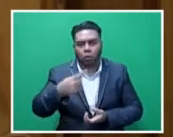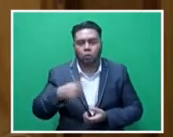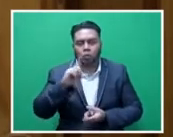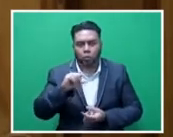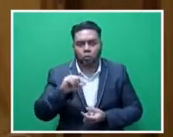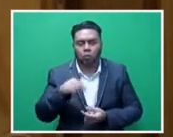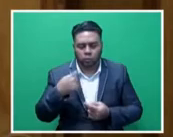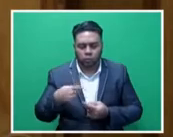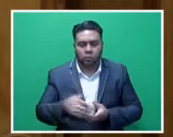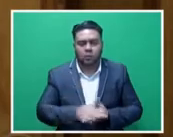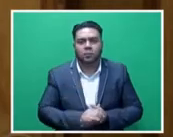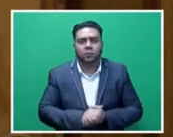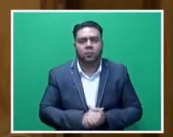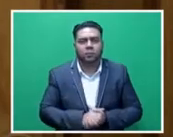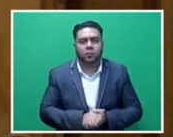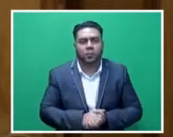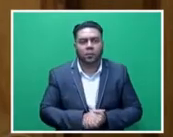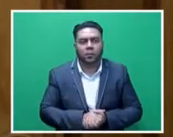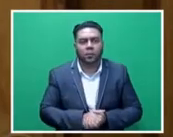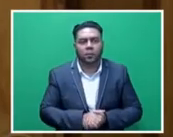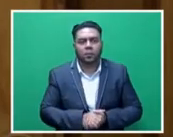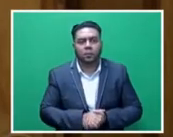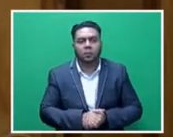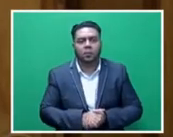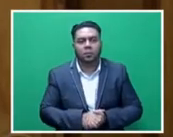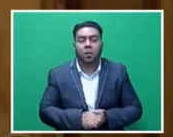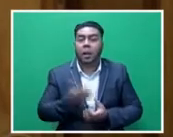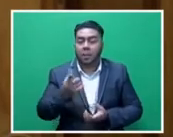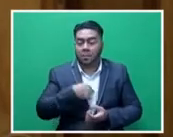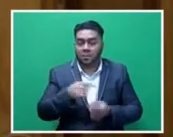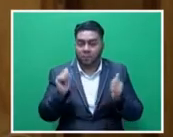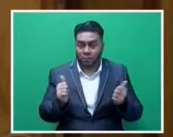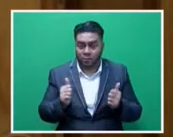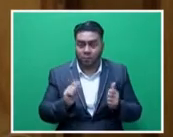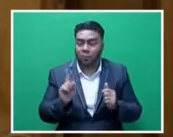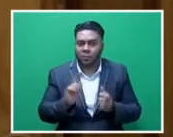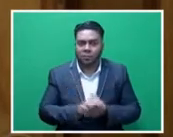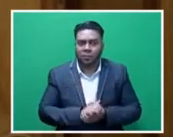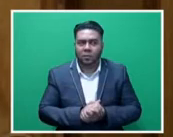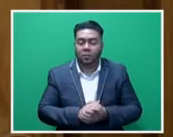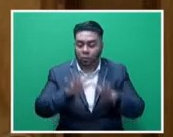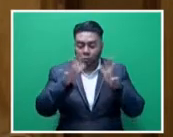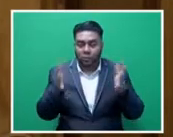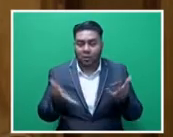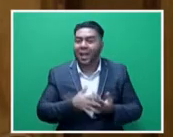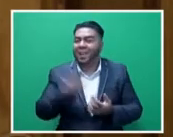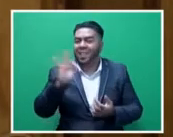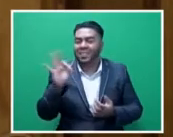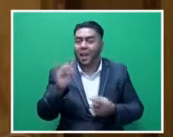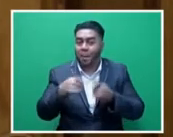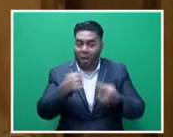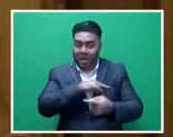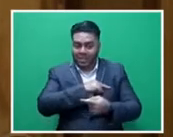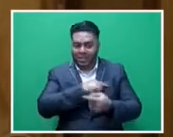a commitment by the government through its budgetary allocation. Let me finish with the universal motto, "Nothing about us without